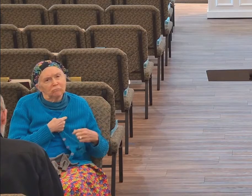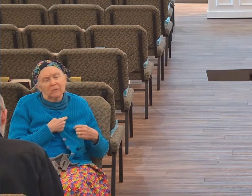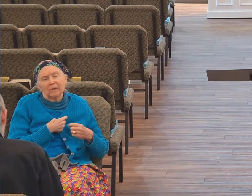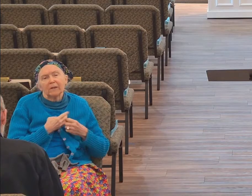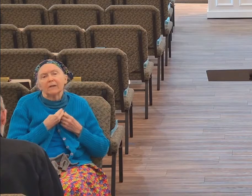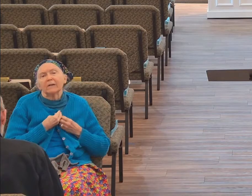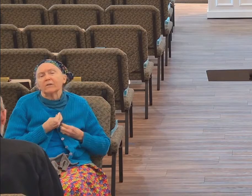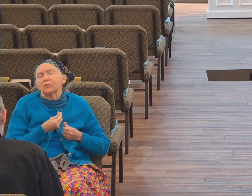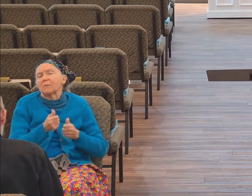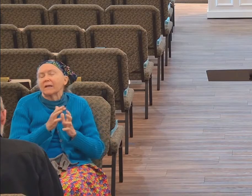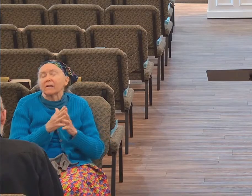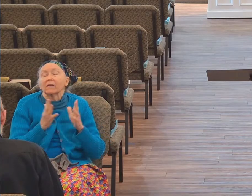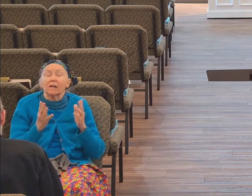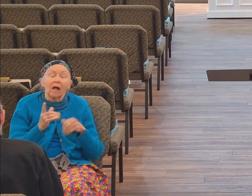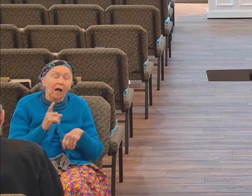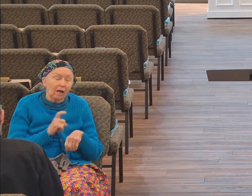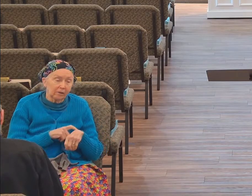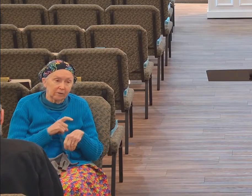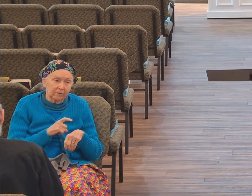about celebration as well.